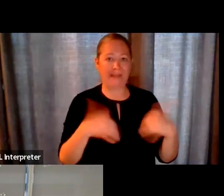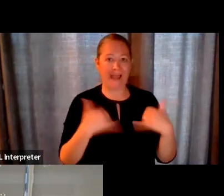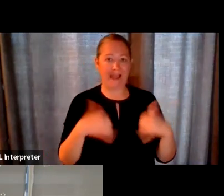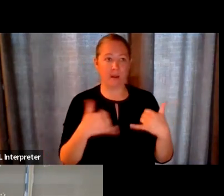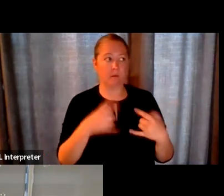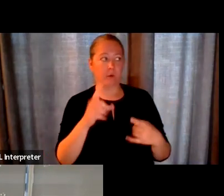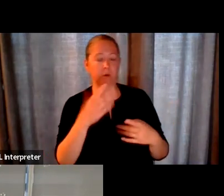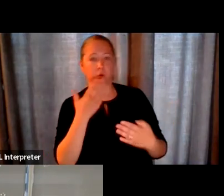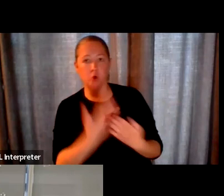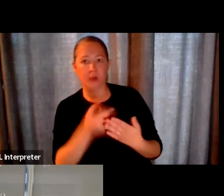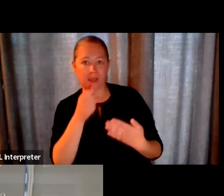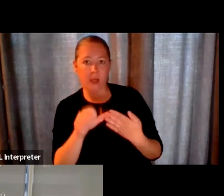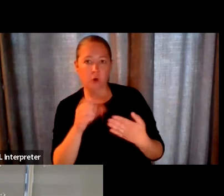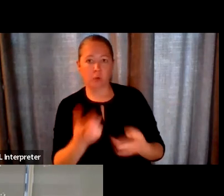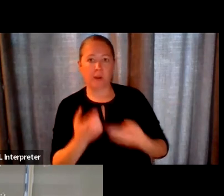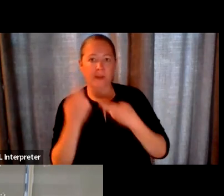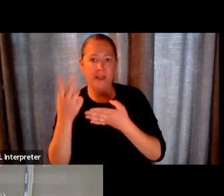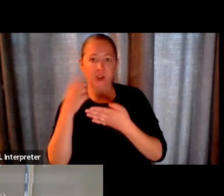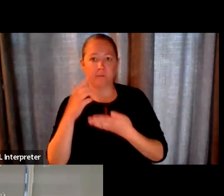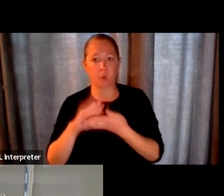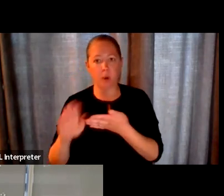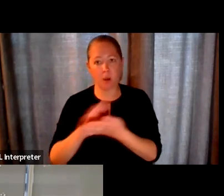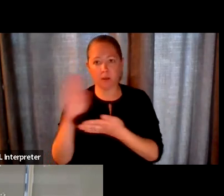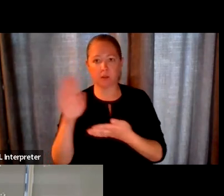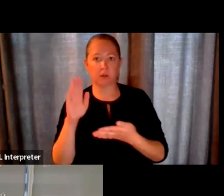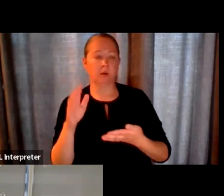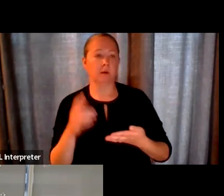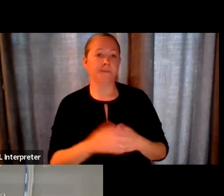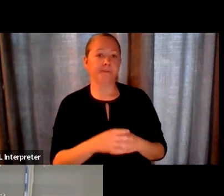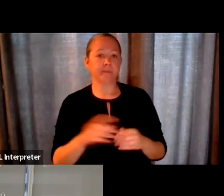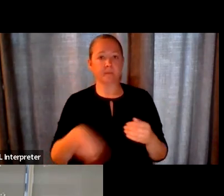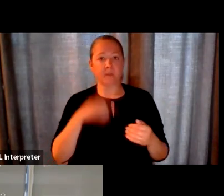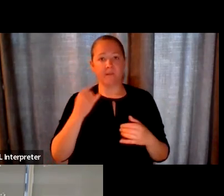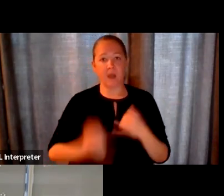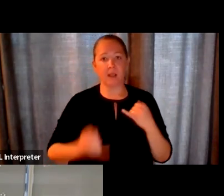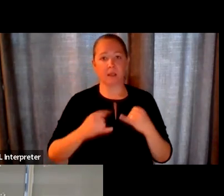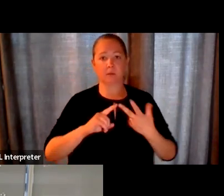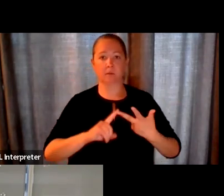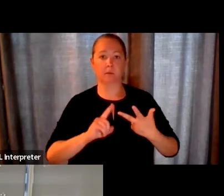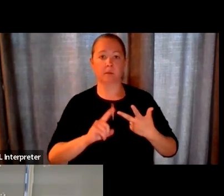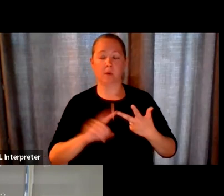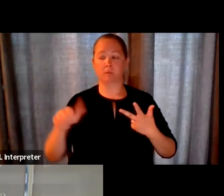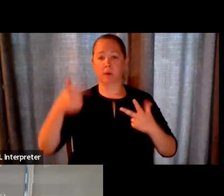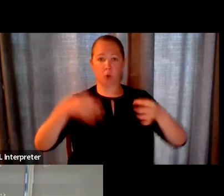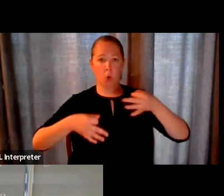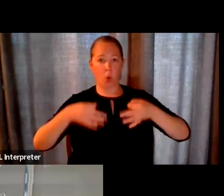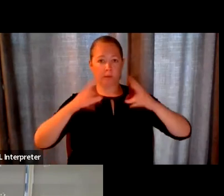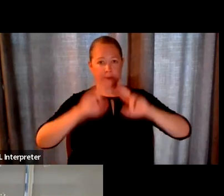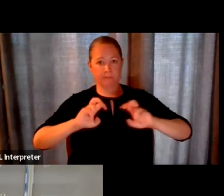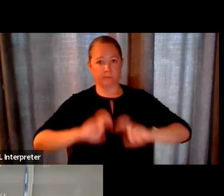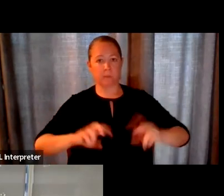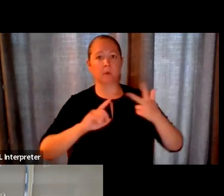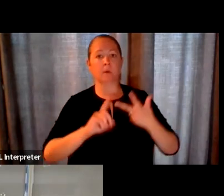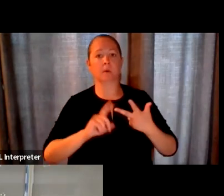of recommendation, in order to get in the coach's good graces? And finally, another thing that the court has looked at when considering the Establishment Clause